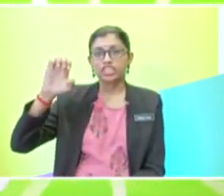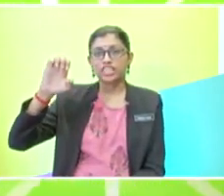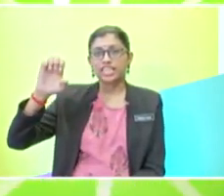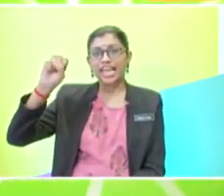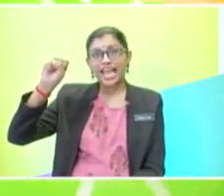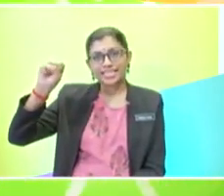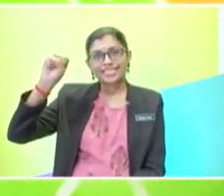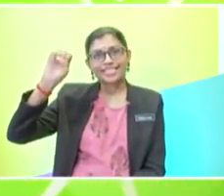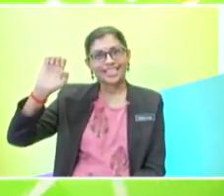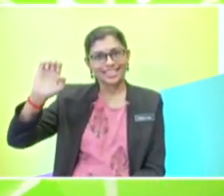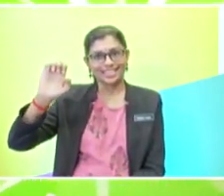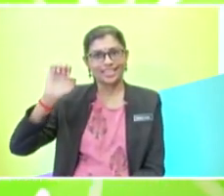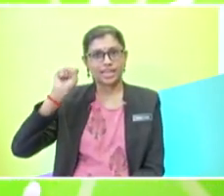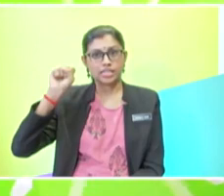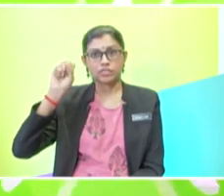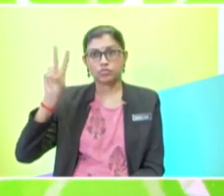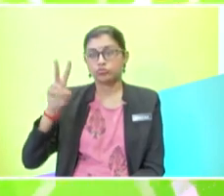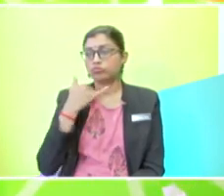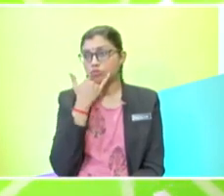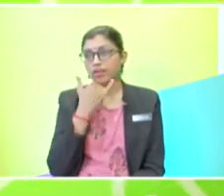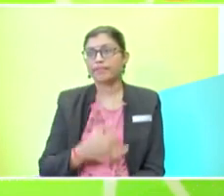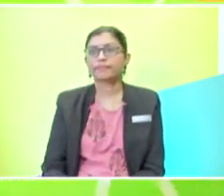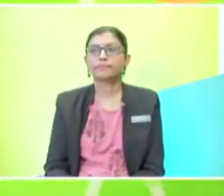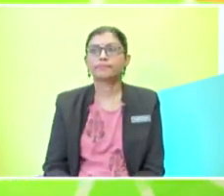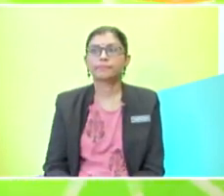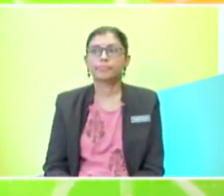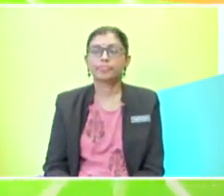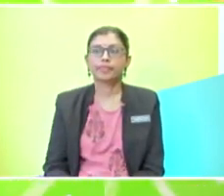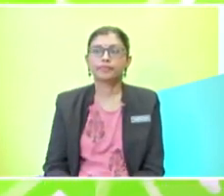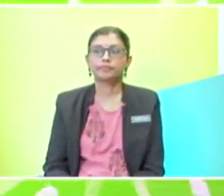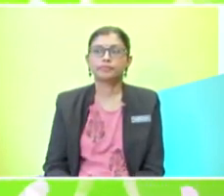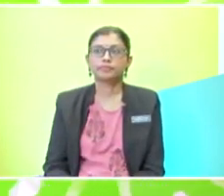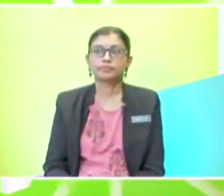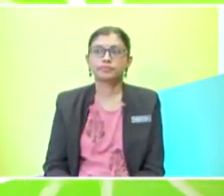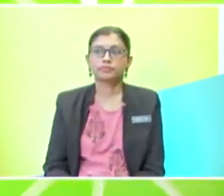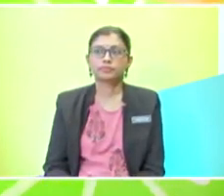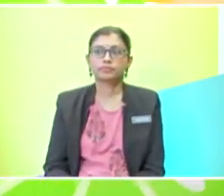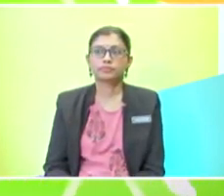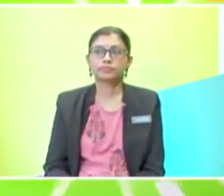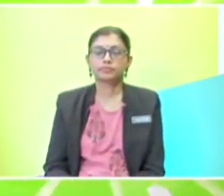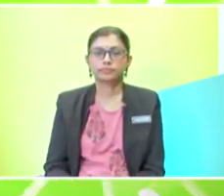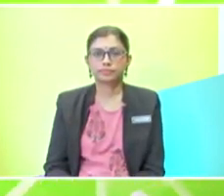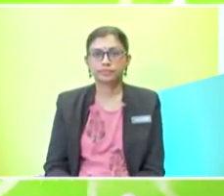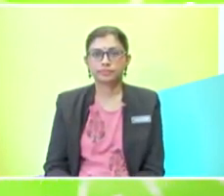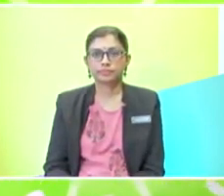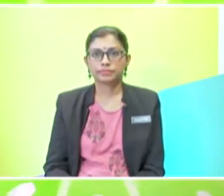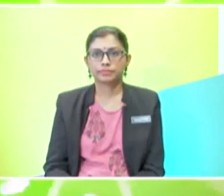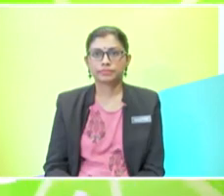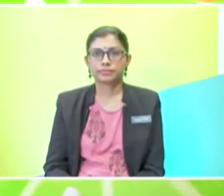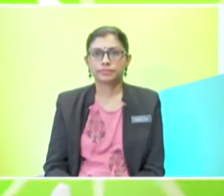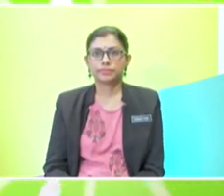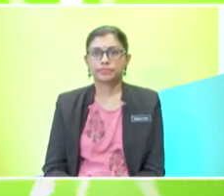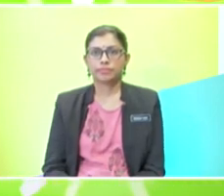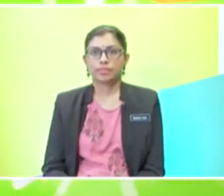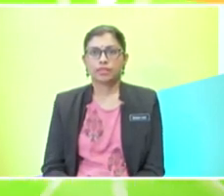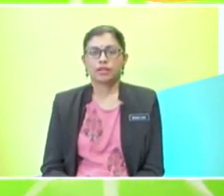it, okay? One more time, Ryan, show it to us. Okay, let's give time for Ryan.